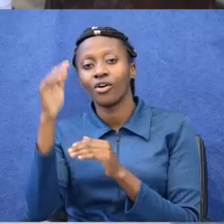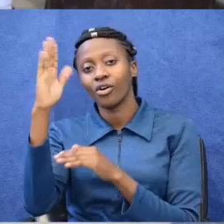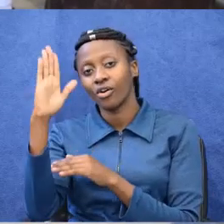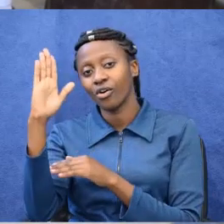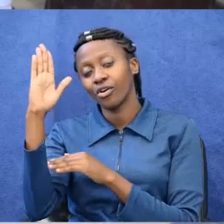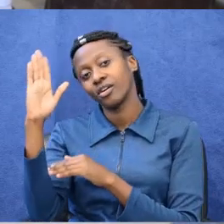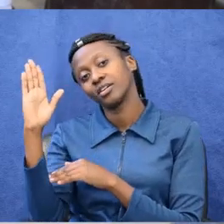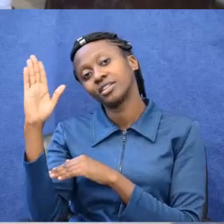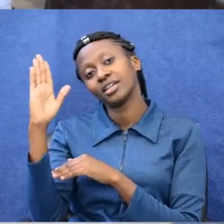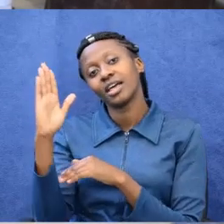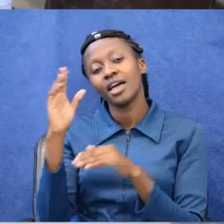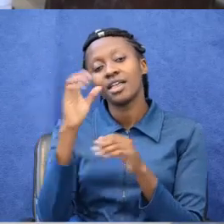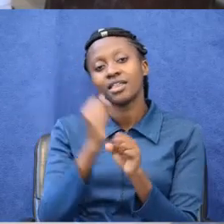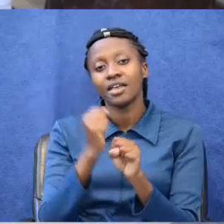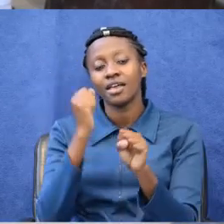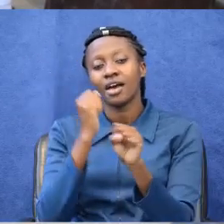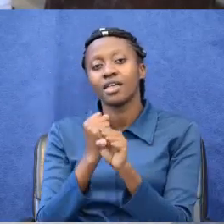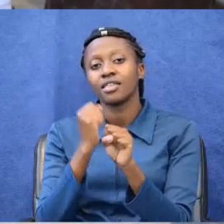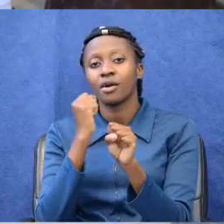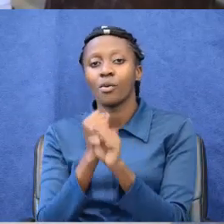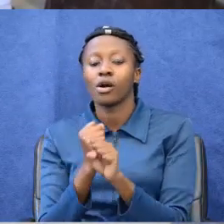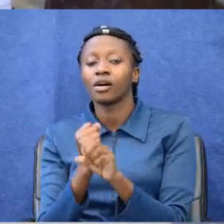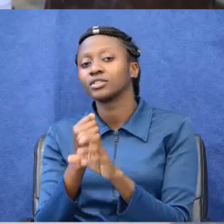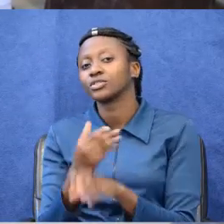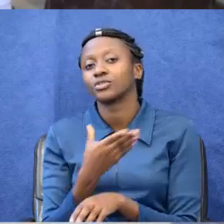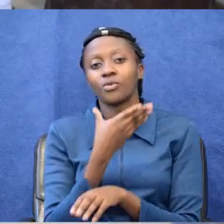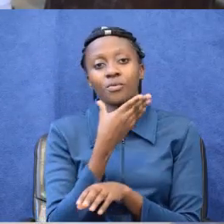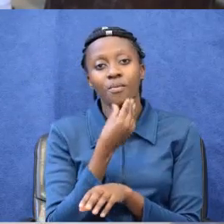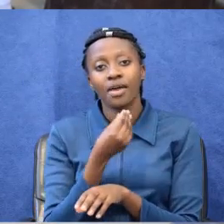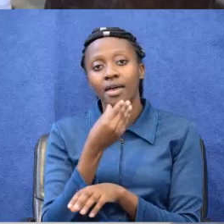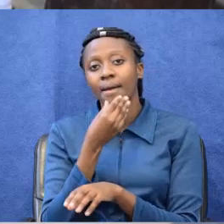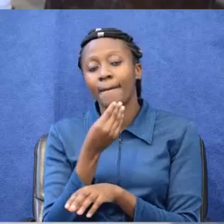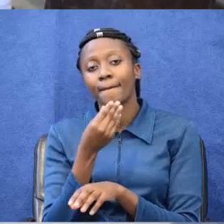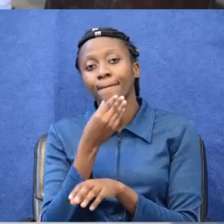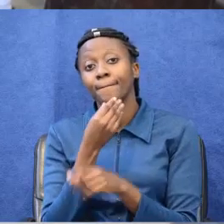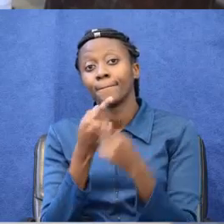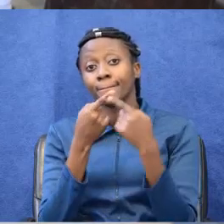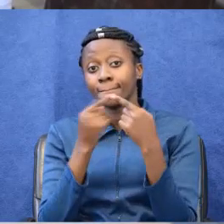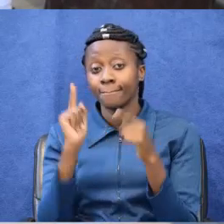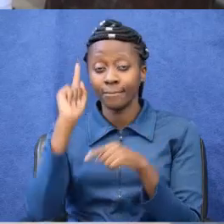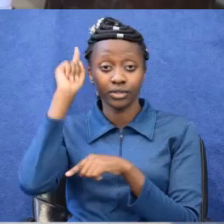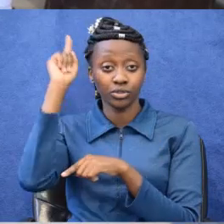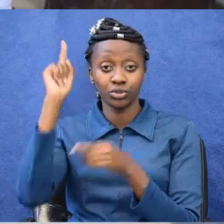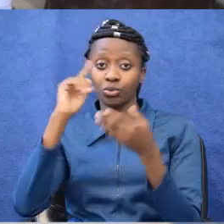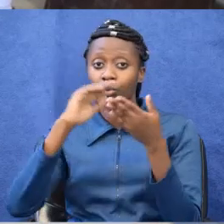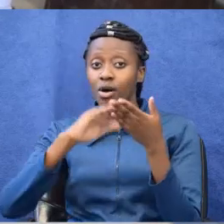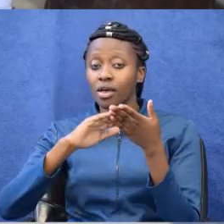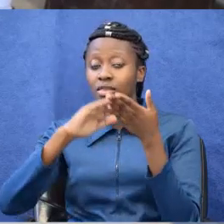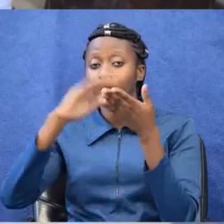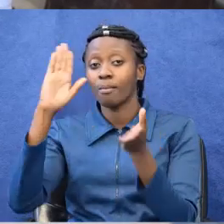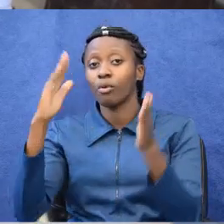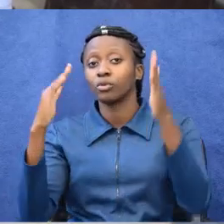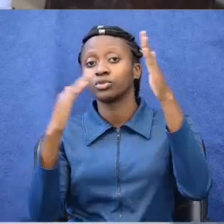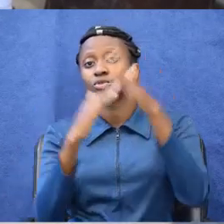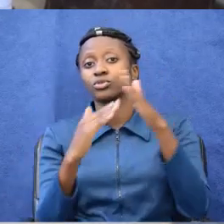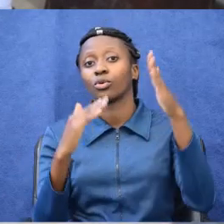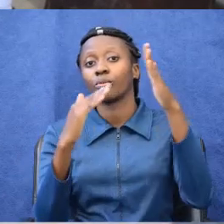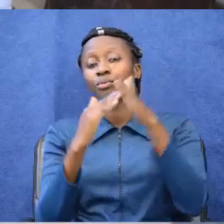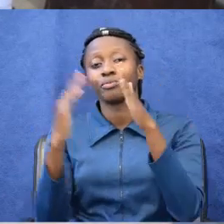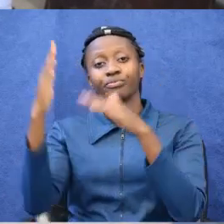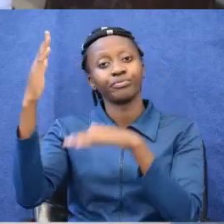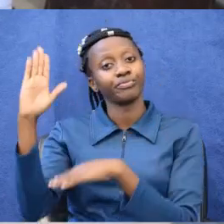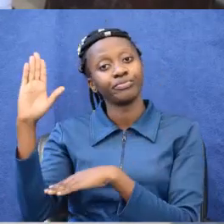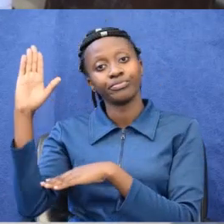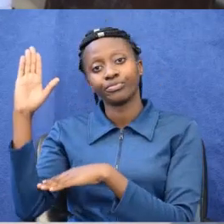other gods, they are the works of men, but you are the